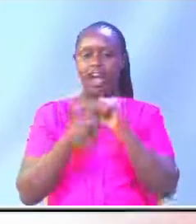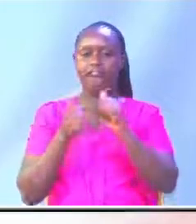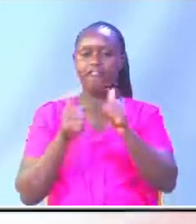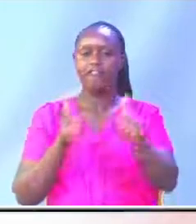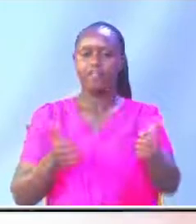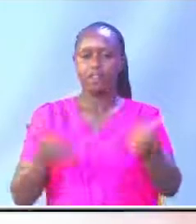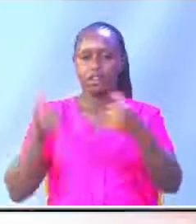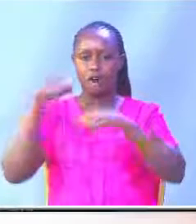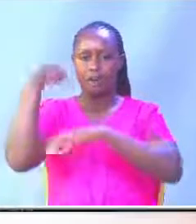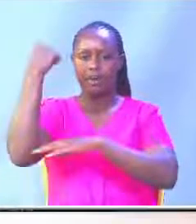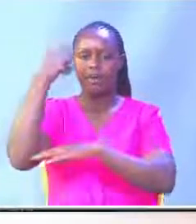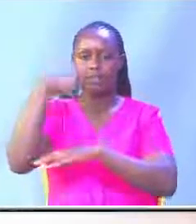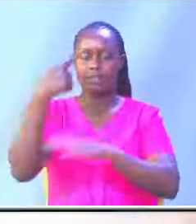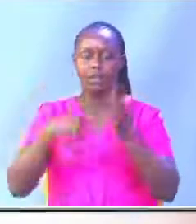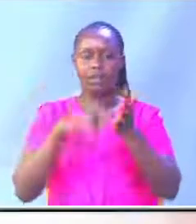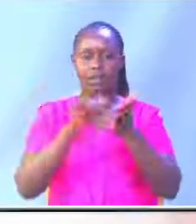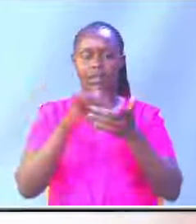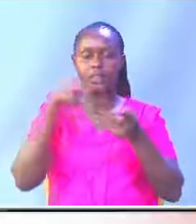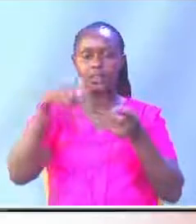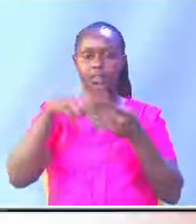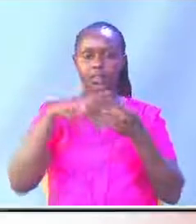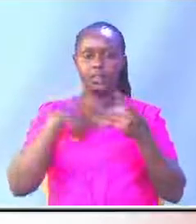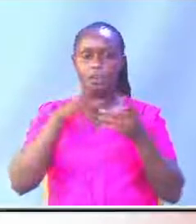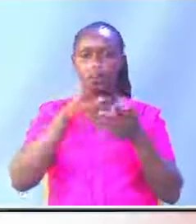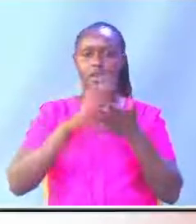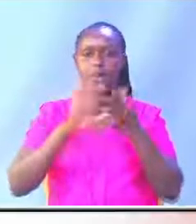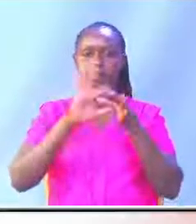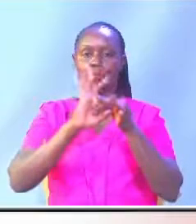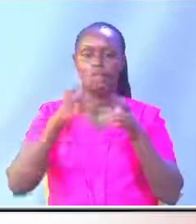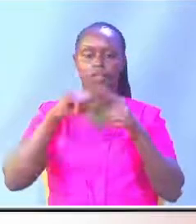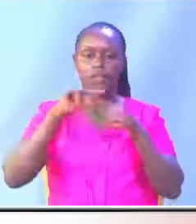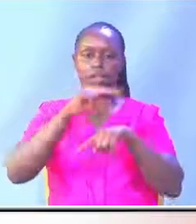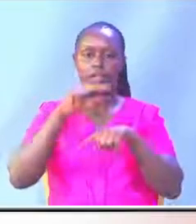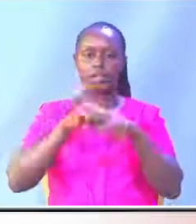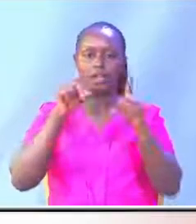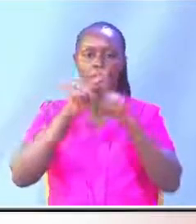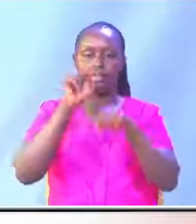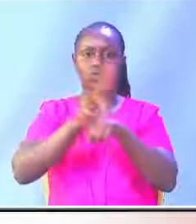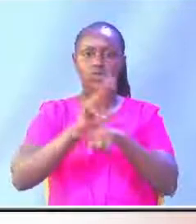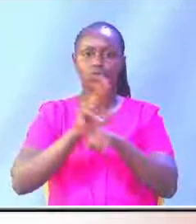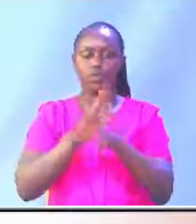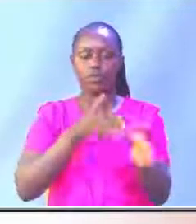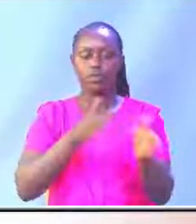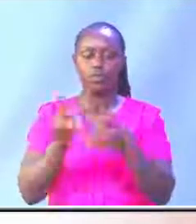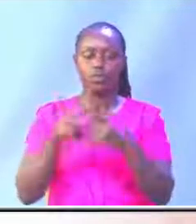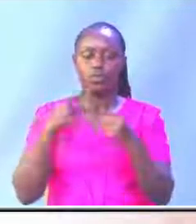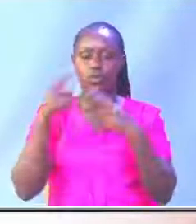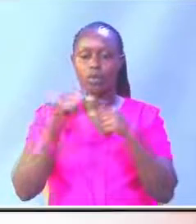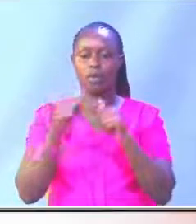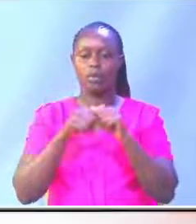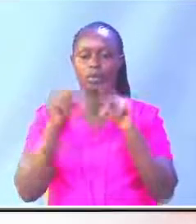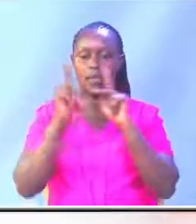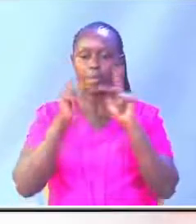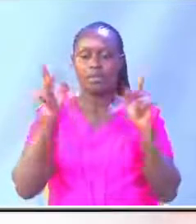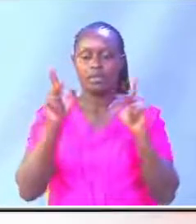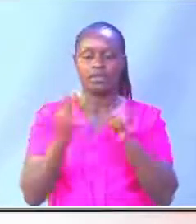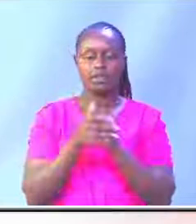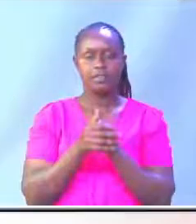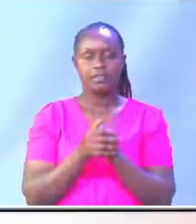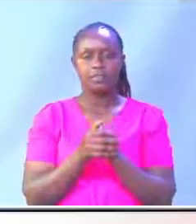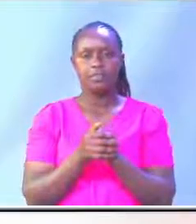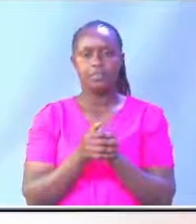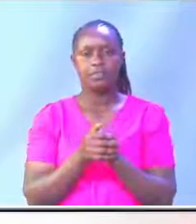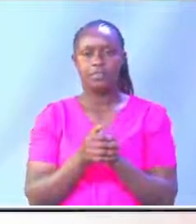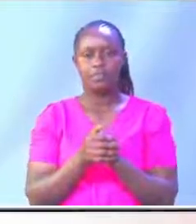want the president to remain a focal point of unity in the nation and use the opportunity to preach peace among Kenyans. Our reporter Patronila Goren with the